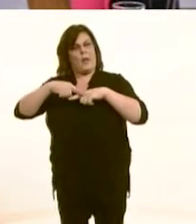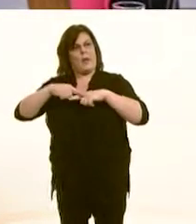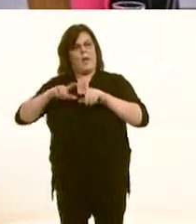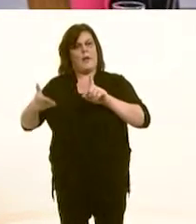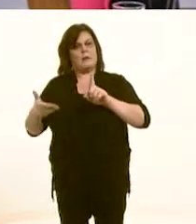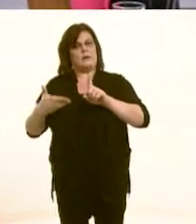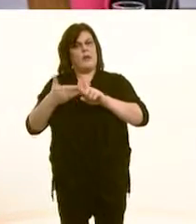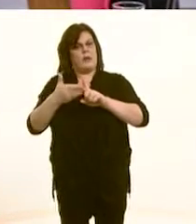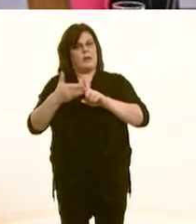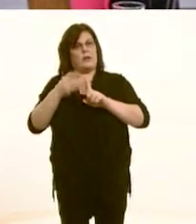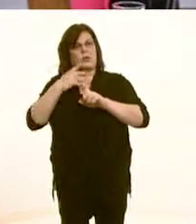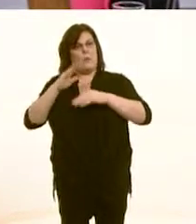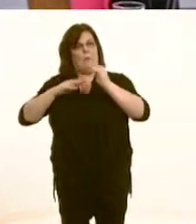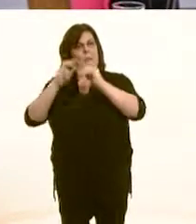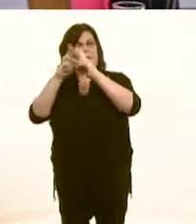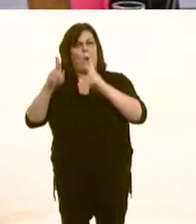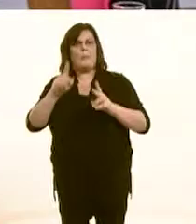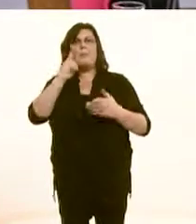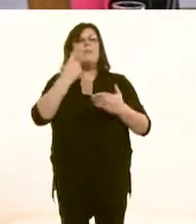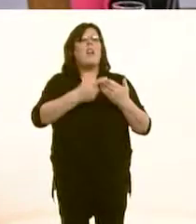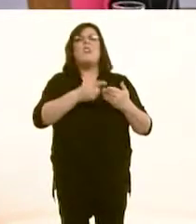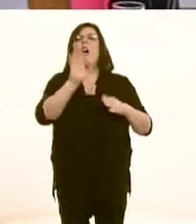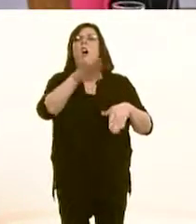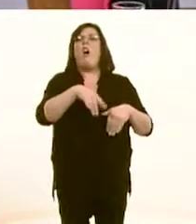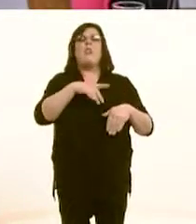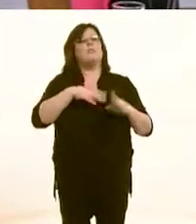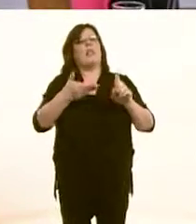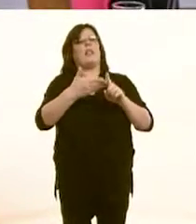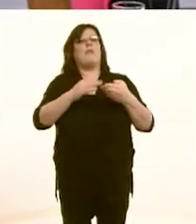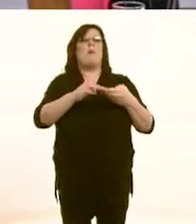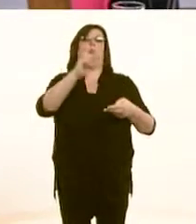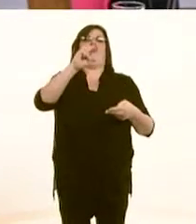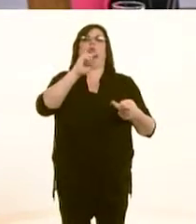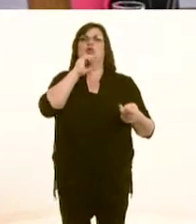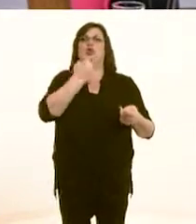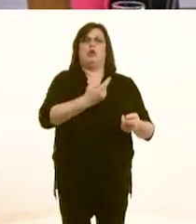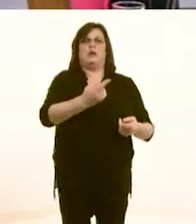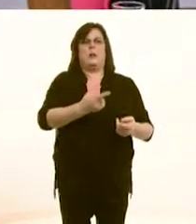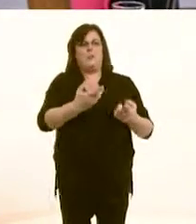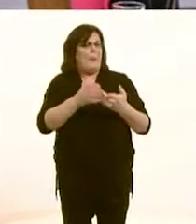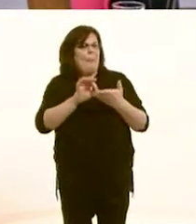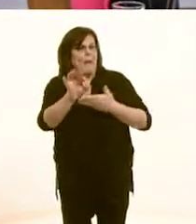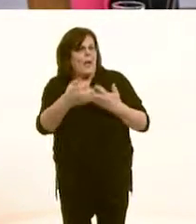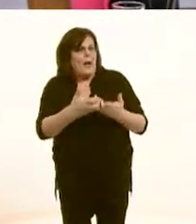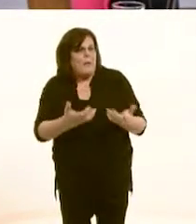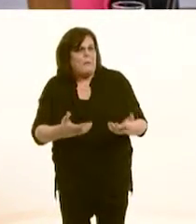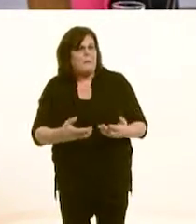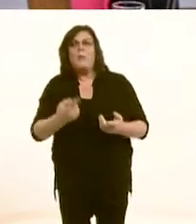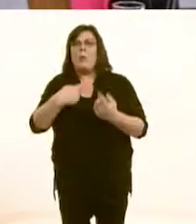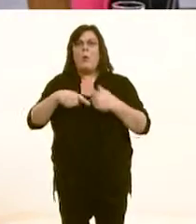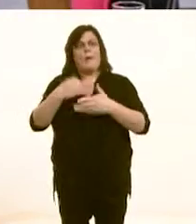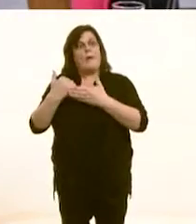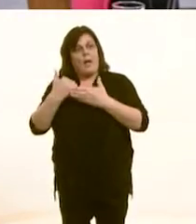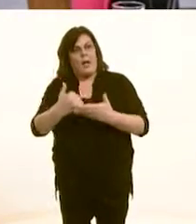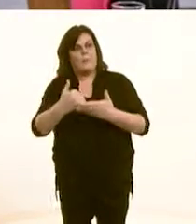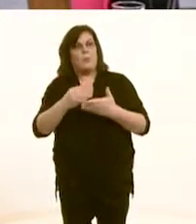They've come up with a figure to double it without explaining how they would pay for it. A laudable aim, I grant that, but let's see how that could be paid for. We have helped to buy Wales.